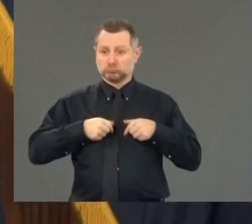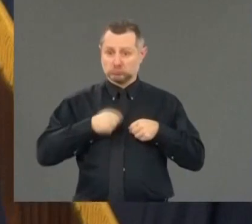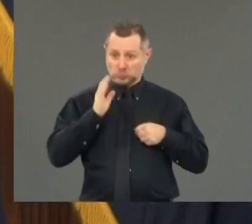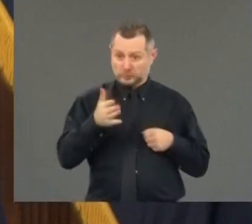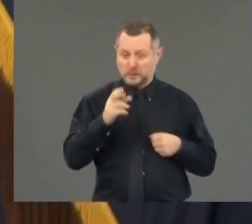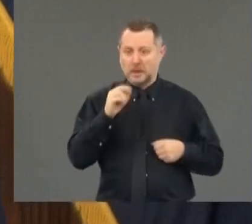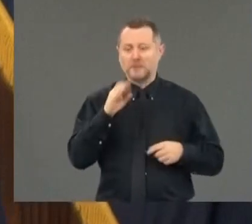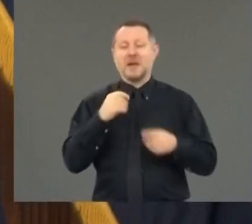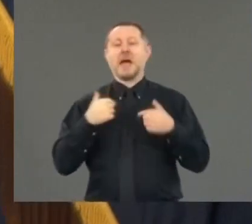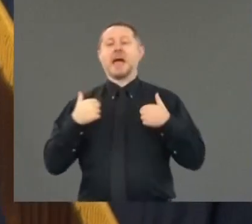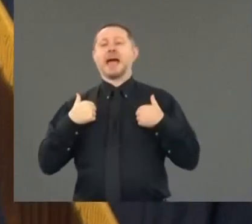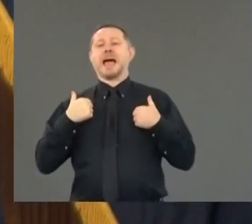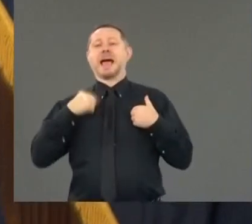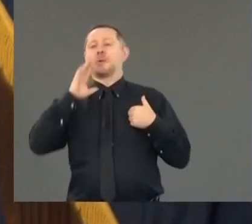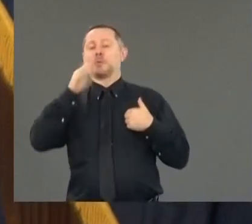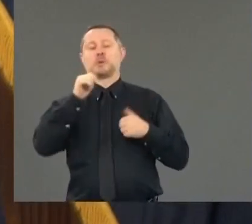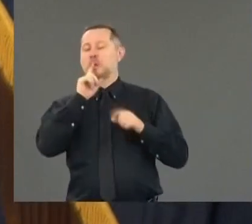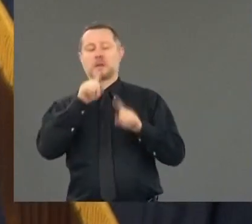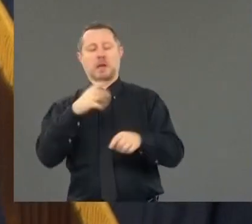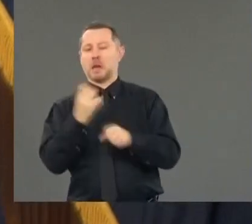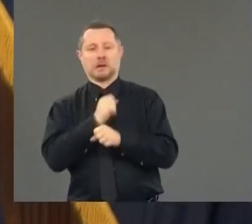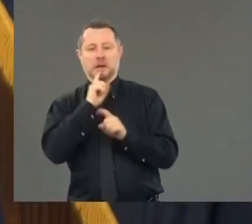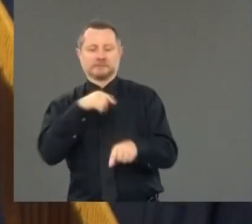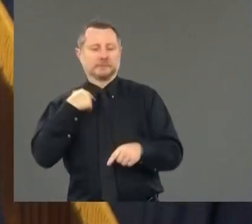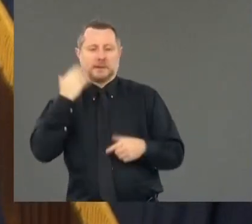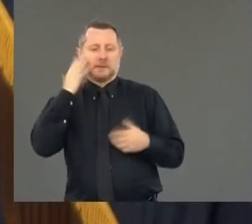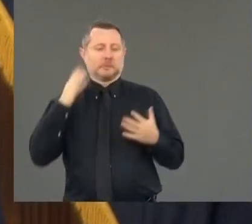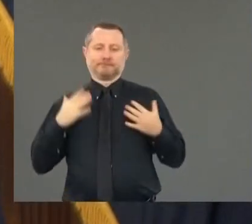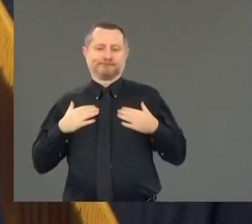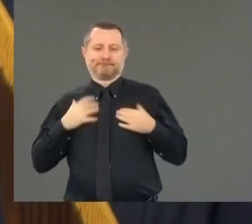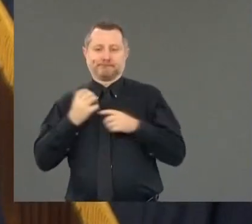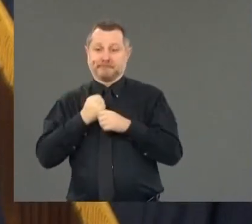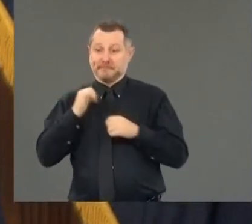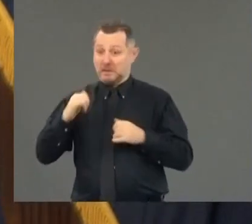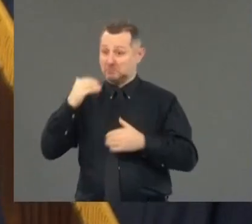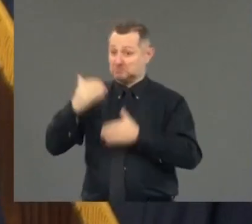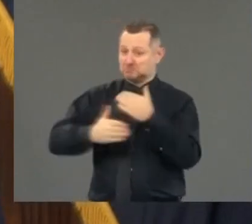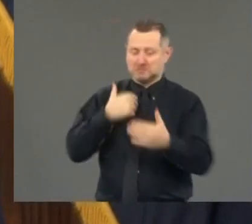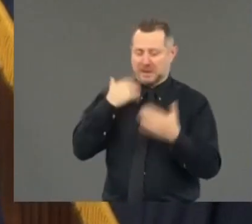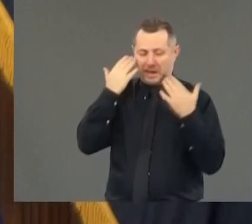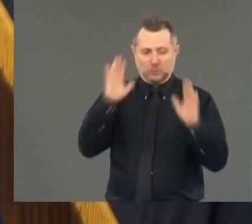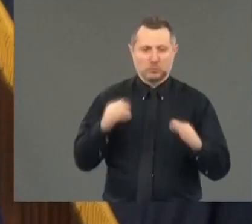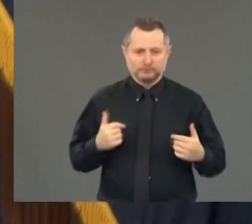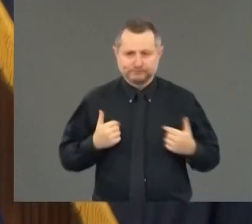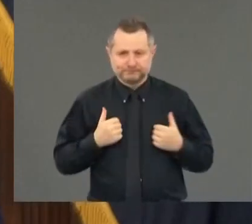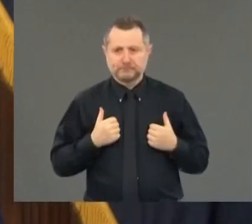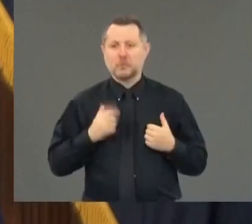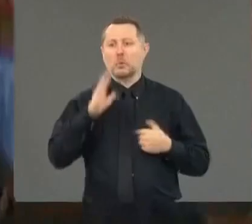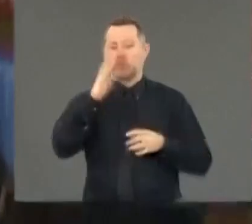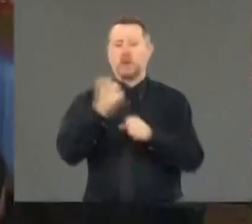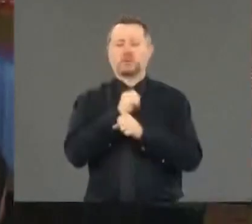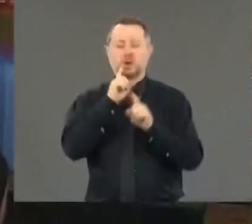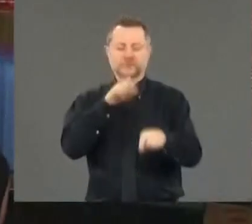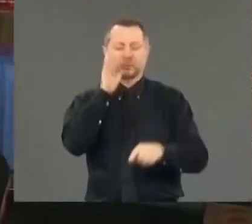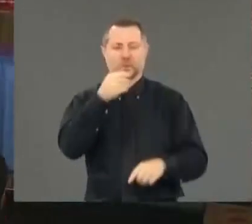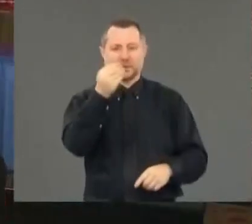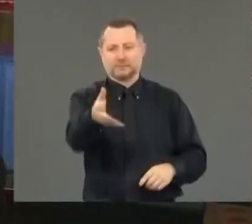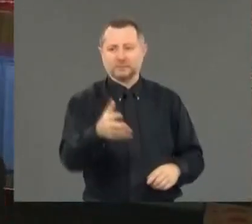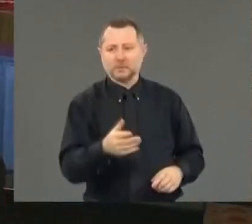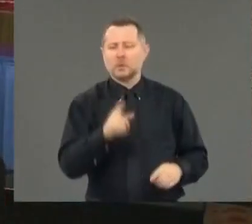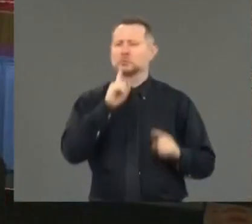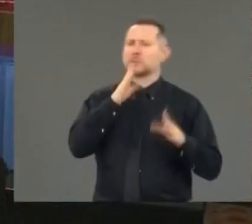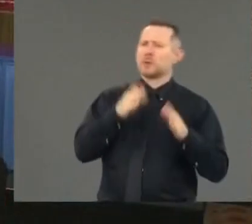know. I can get you an update. I don't know the progress of the body camera program, but I can get it. Governor, a lot of